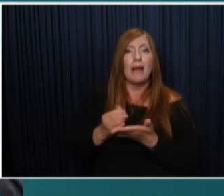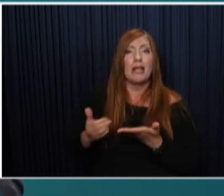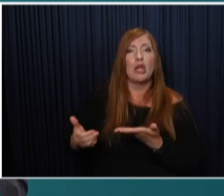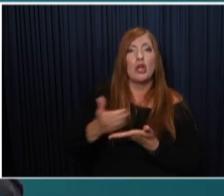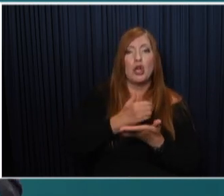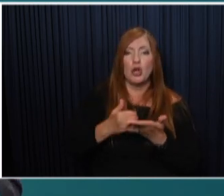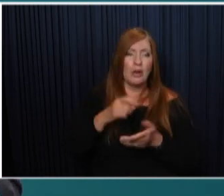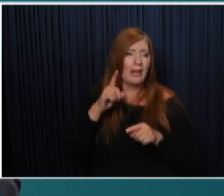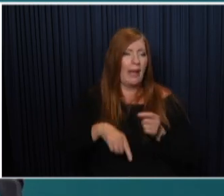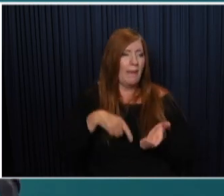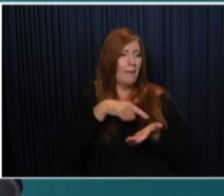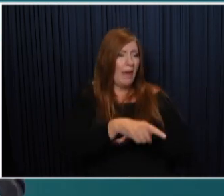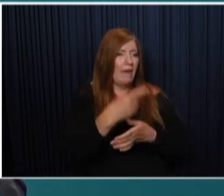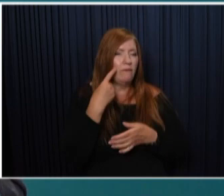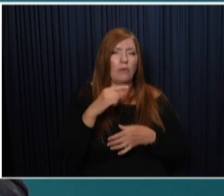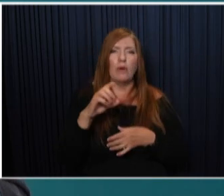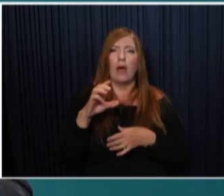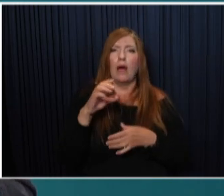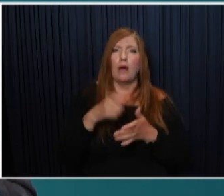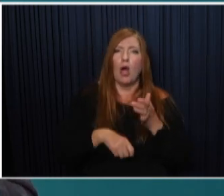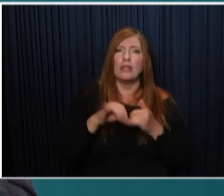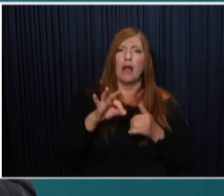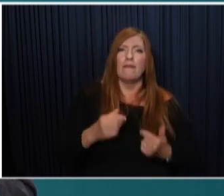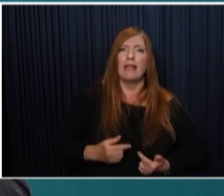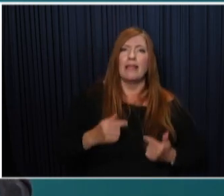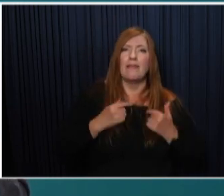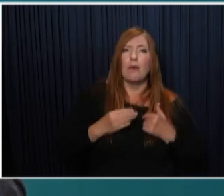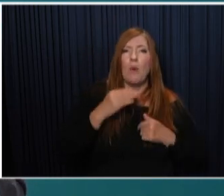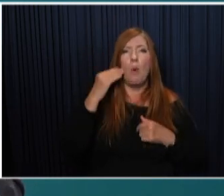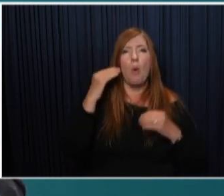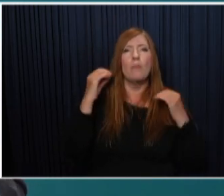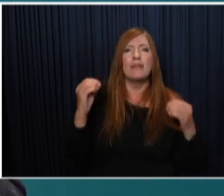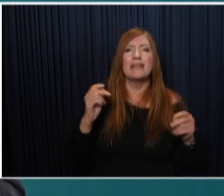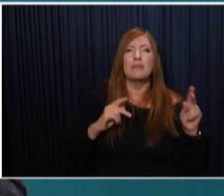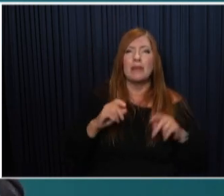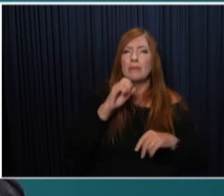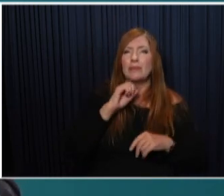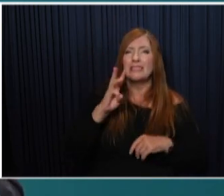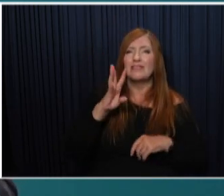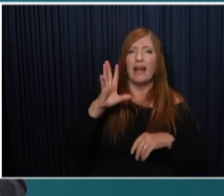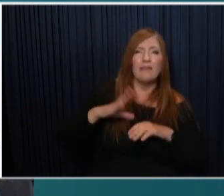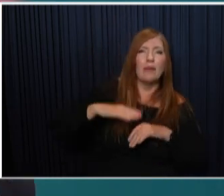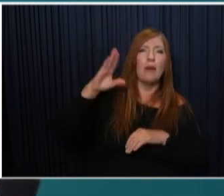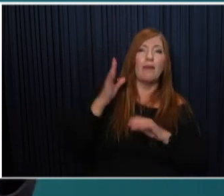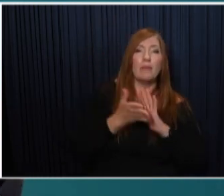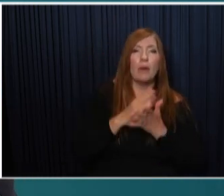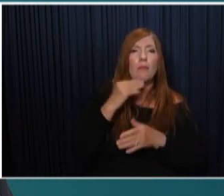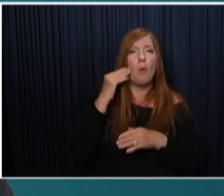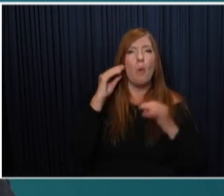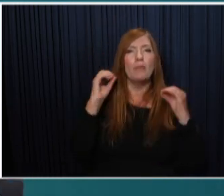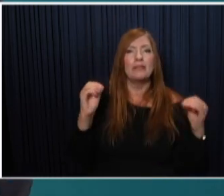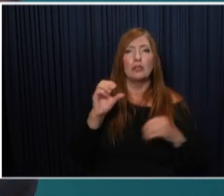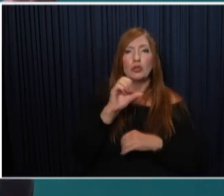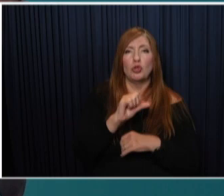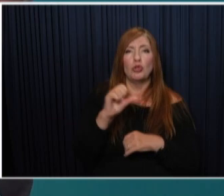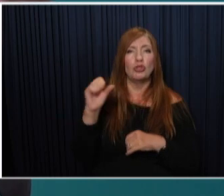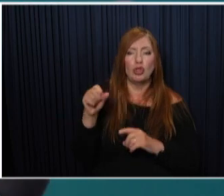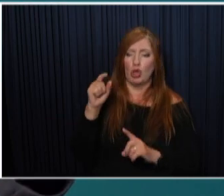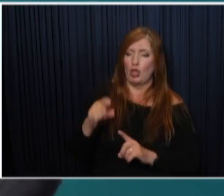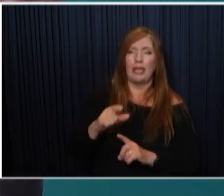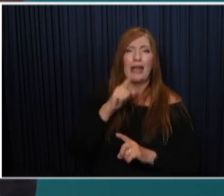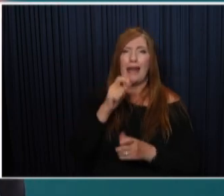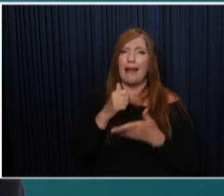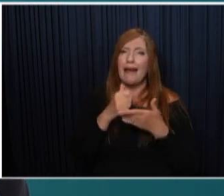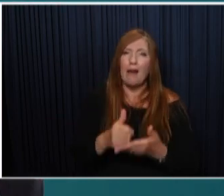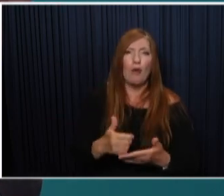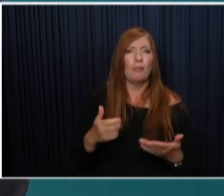the cost of living. The fastest growing homeless population is people aged 65 and up. Social Security is not solvent. People are